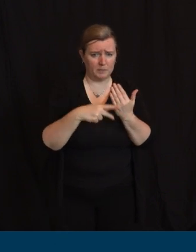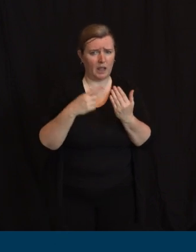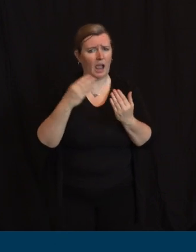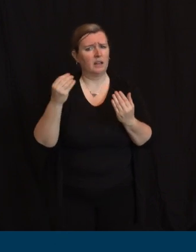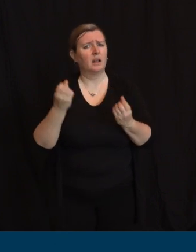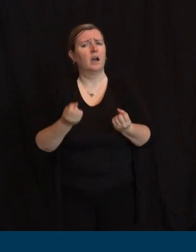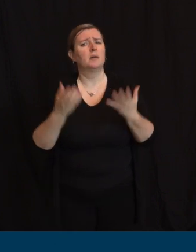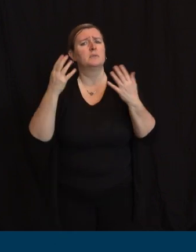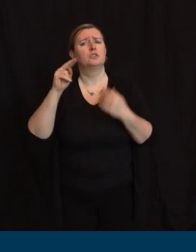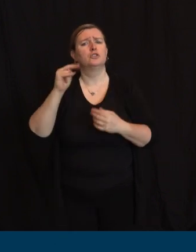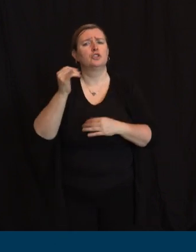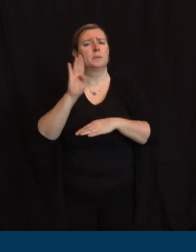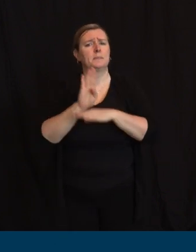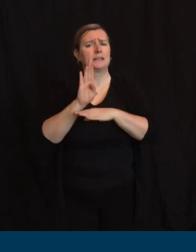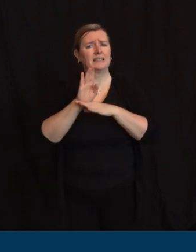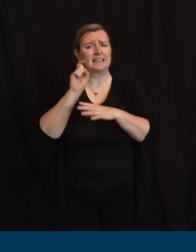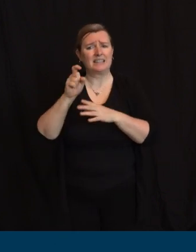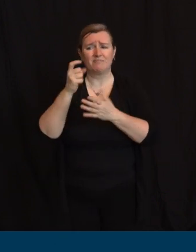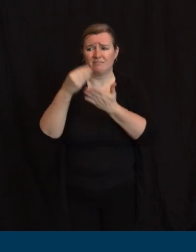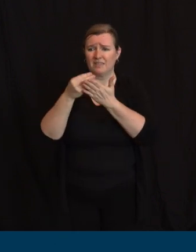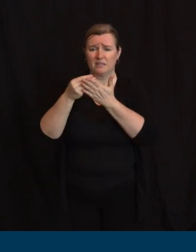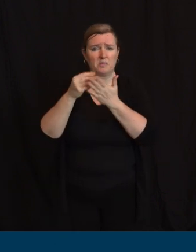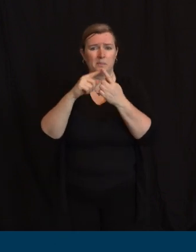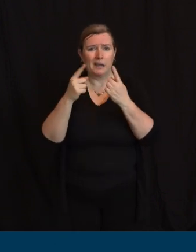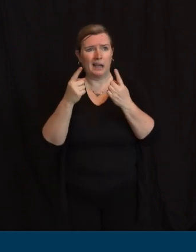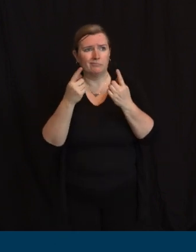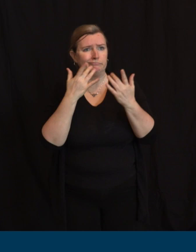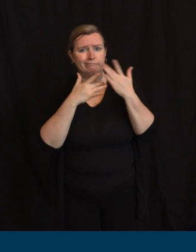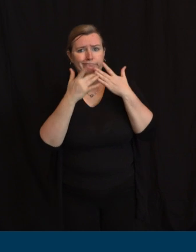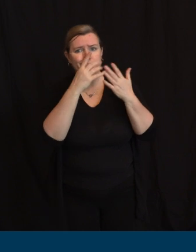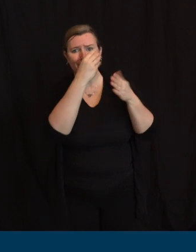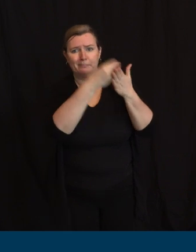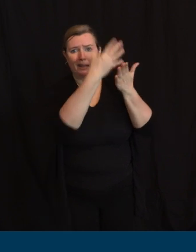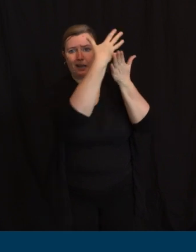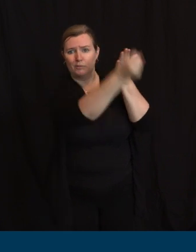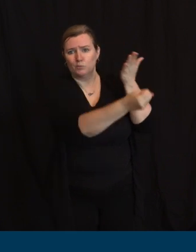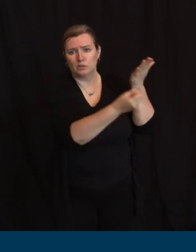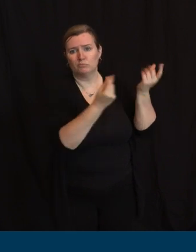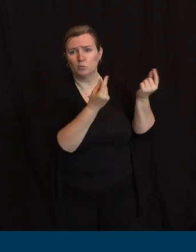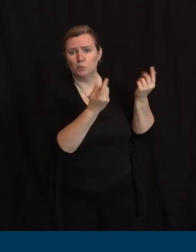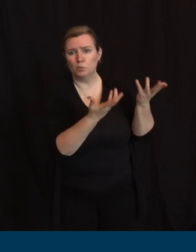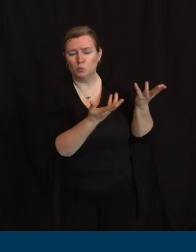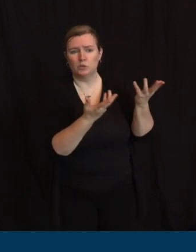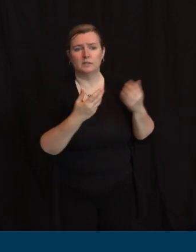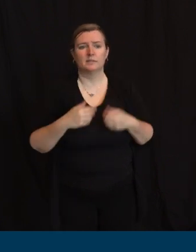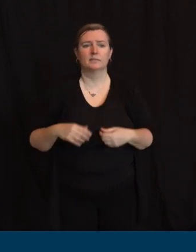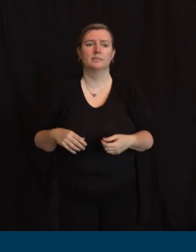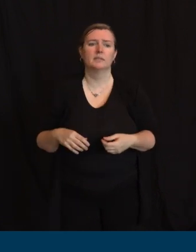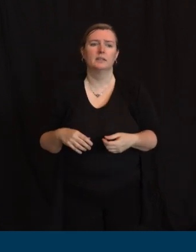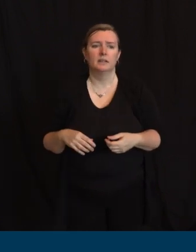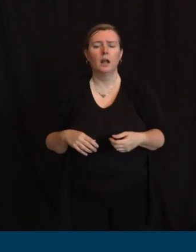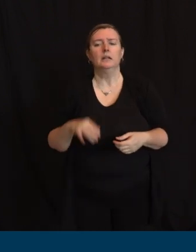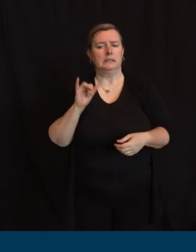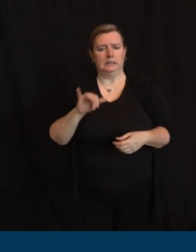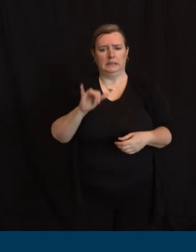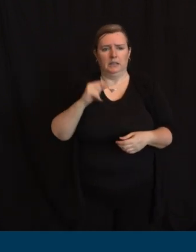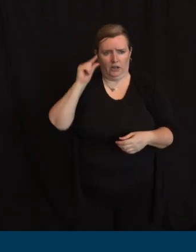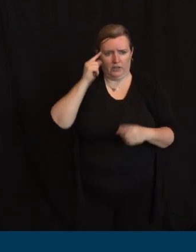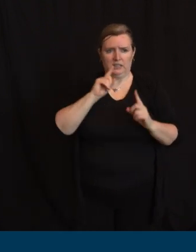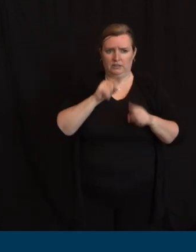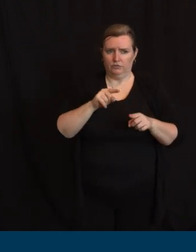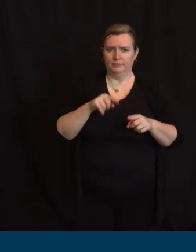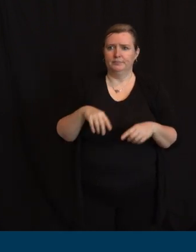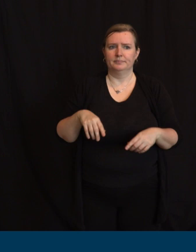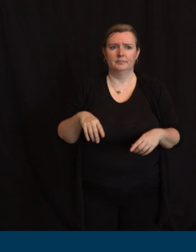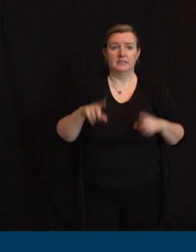Backlog, I don't know that there are 66 different locations in the testing. The back-end facilities that